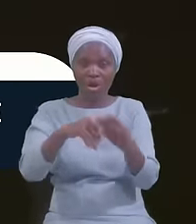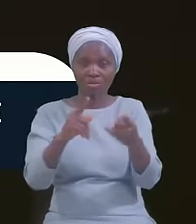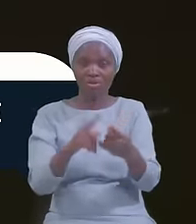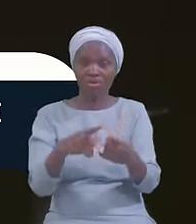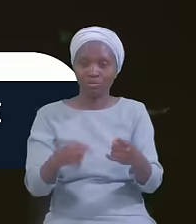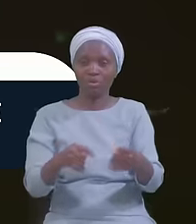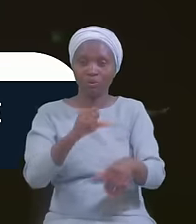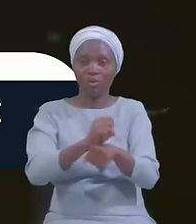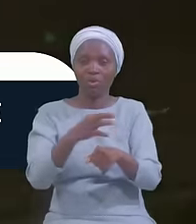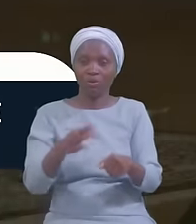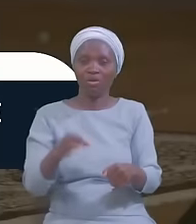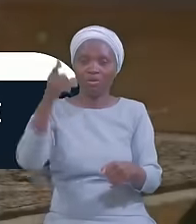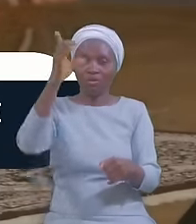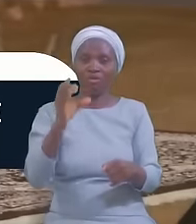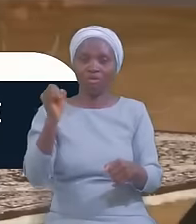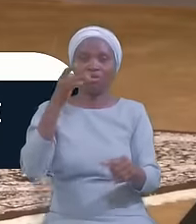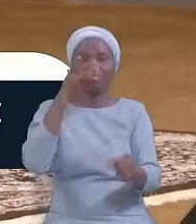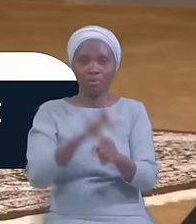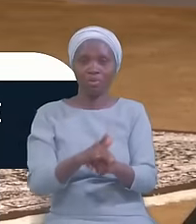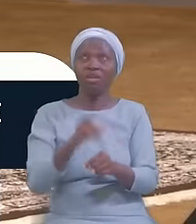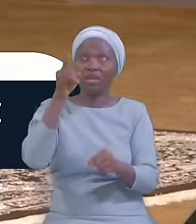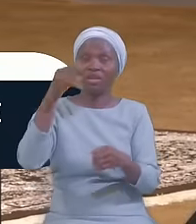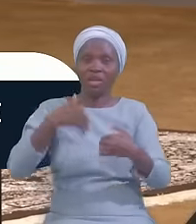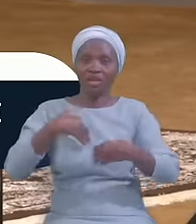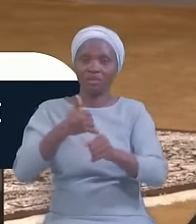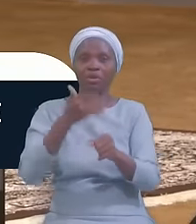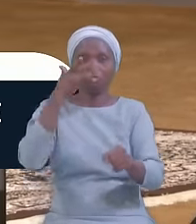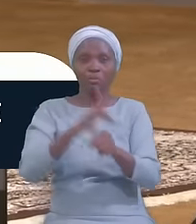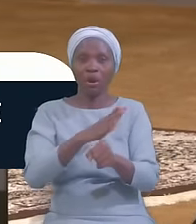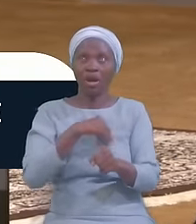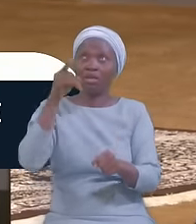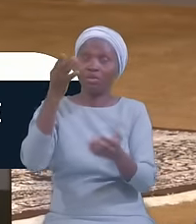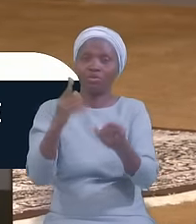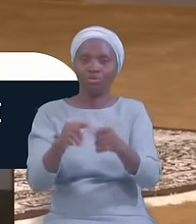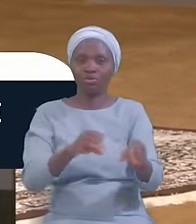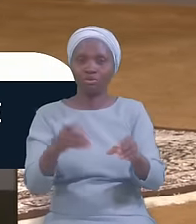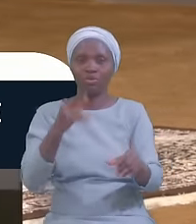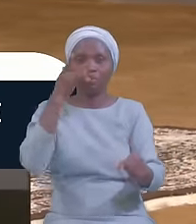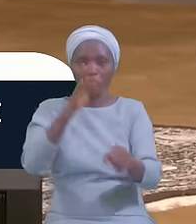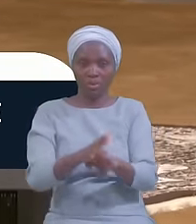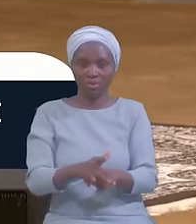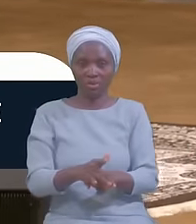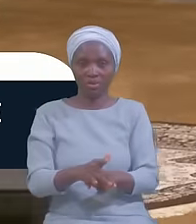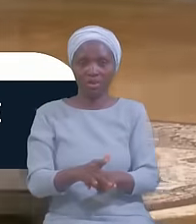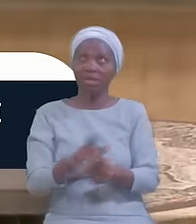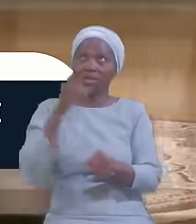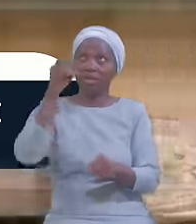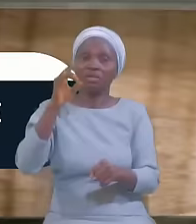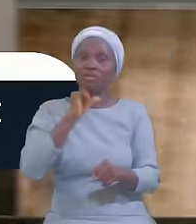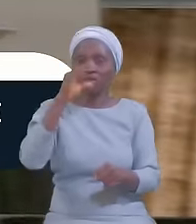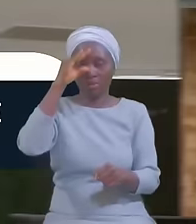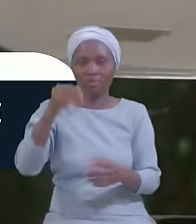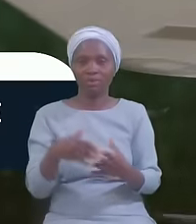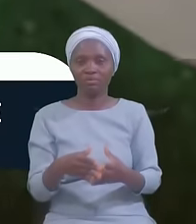to fulfill the promise. He has a mind that is going to fulfill the promise. Has he made any promise